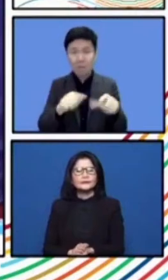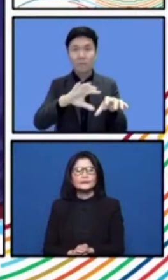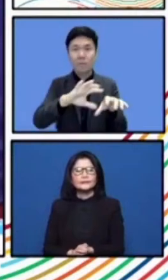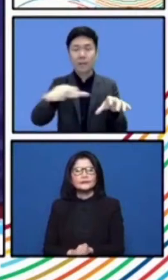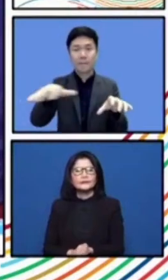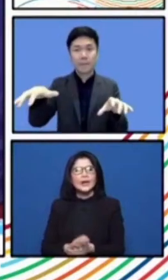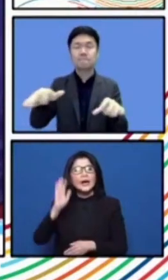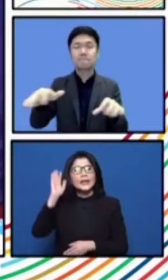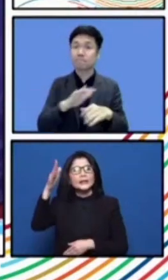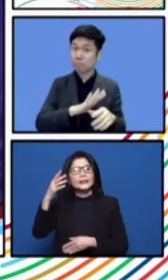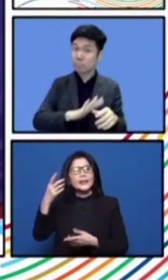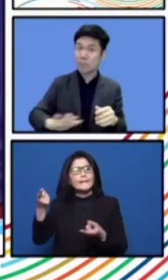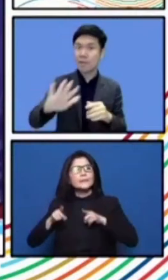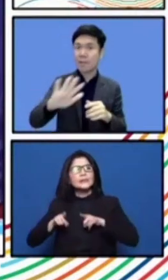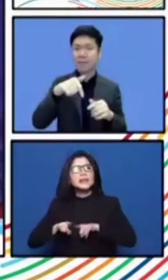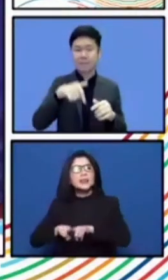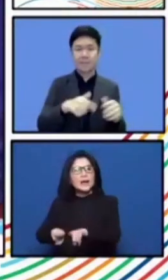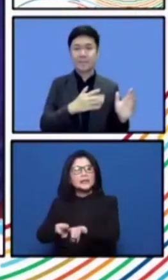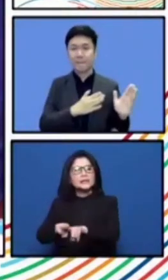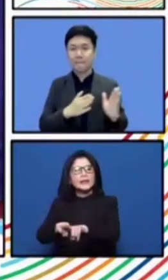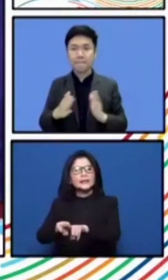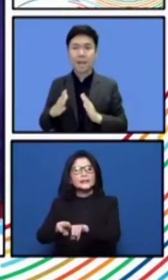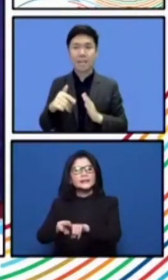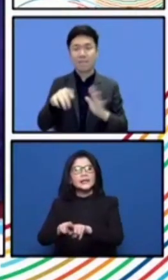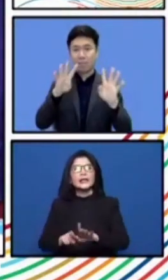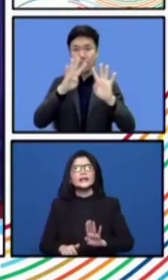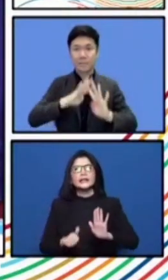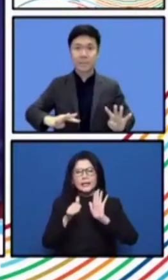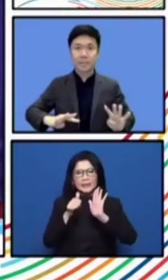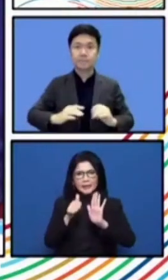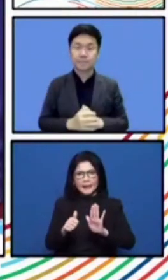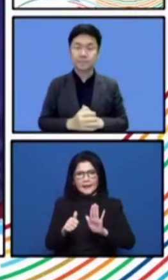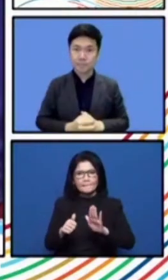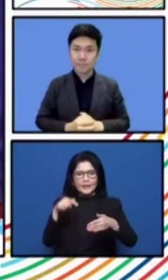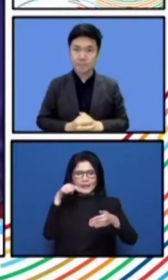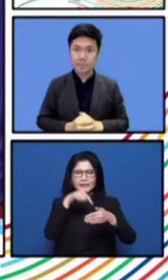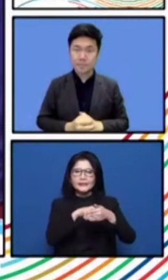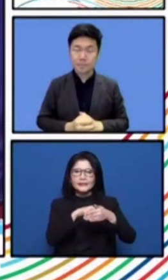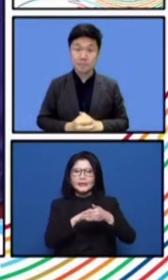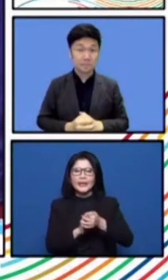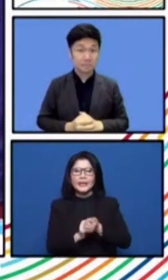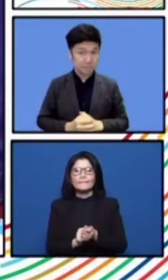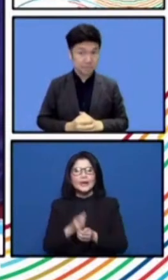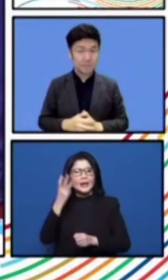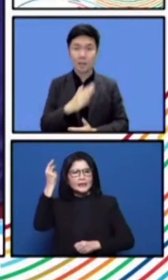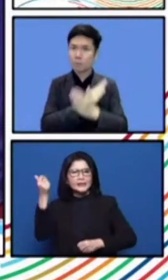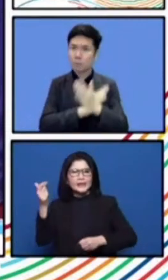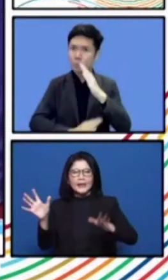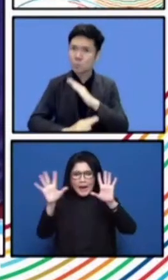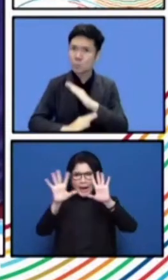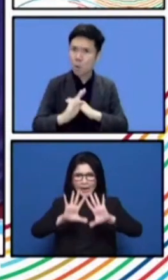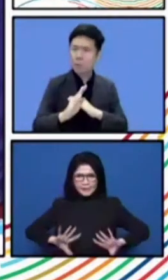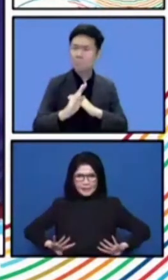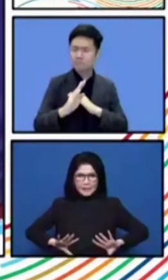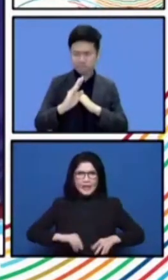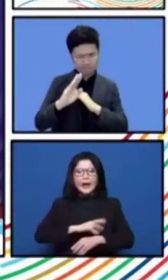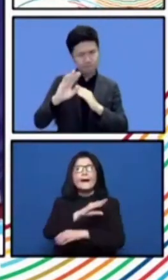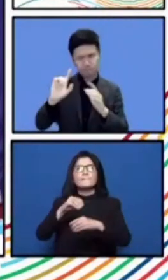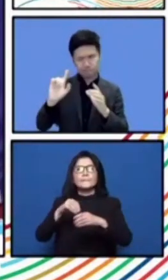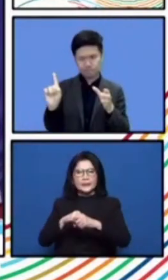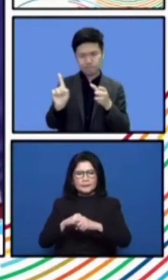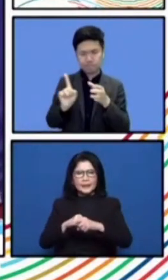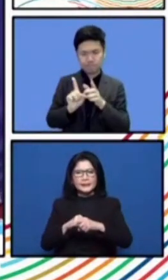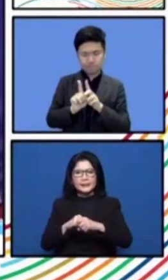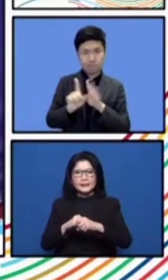in the asean enabling master plan so involved persons with disabilities in monitoring and evaluation of this